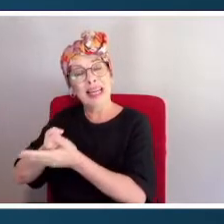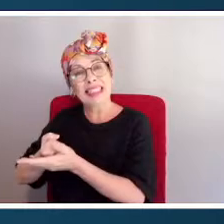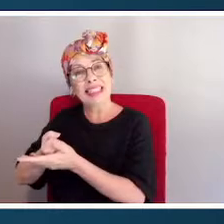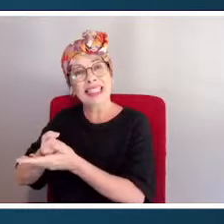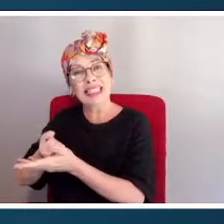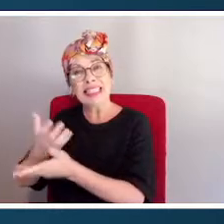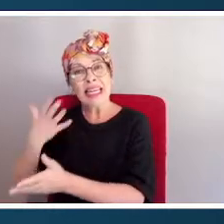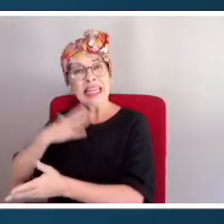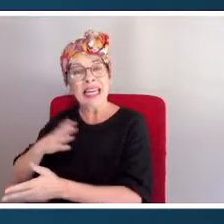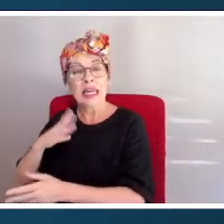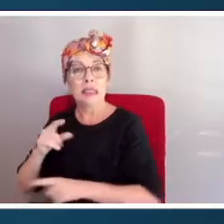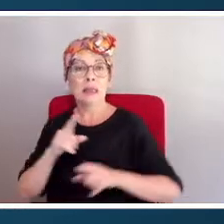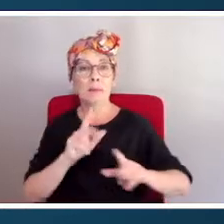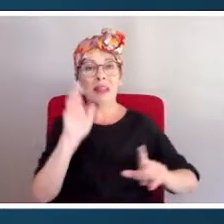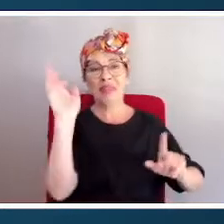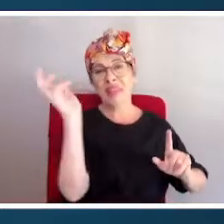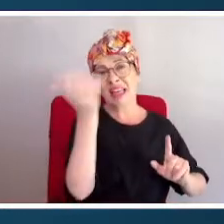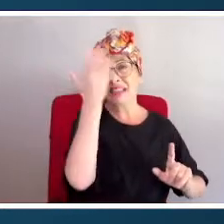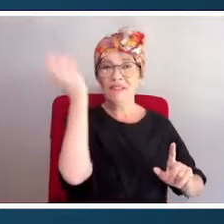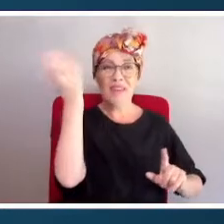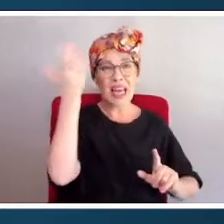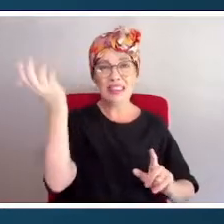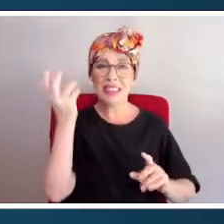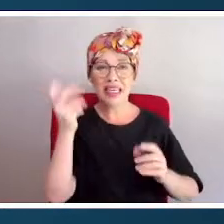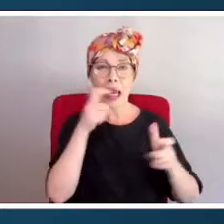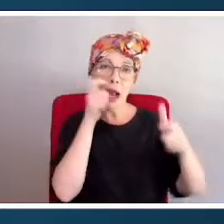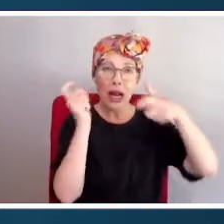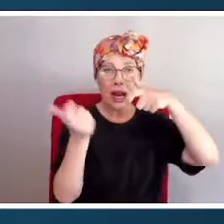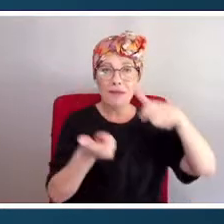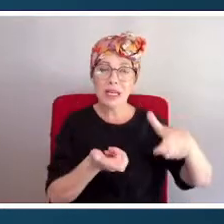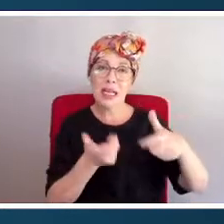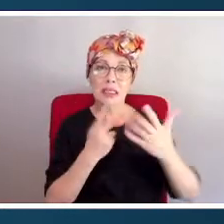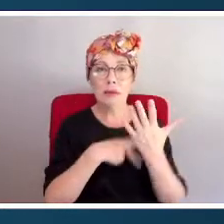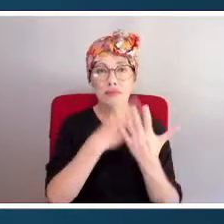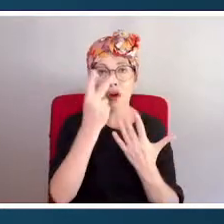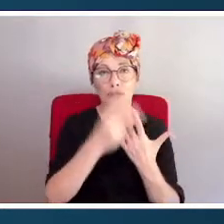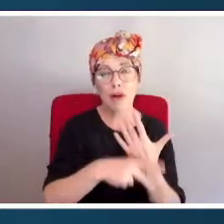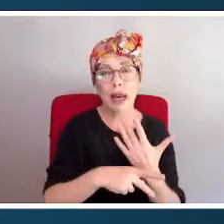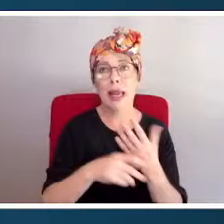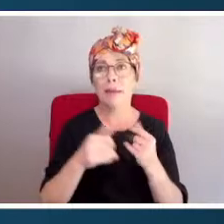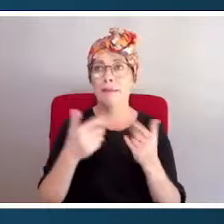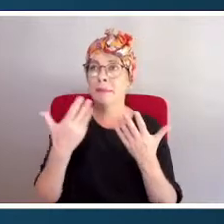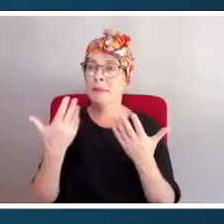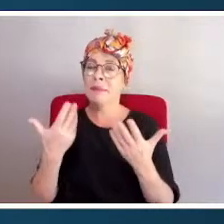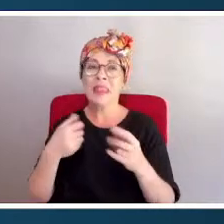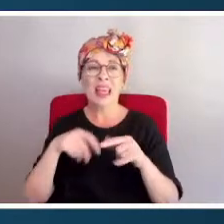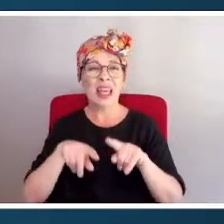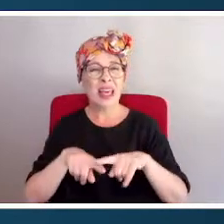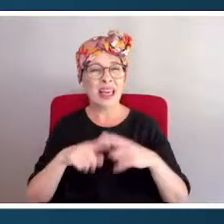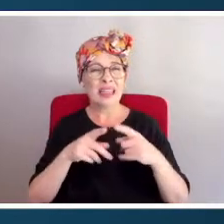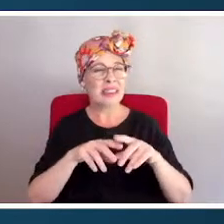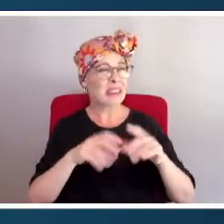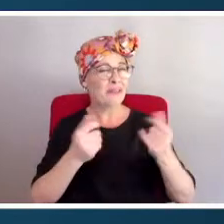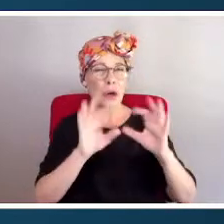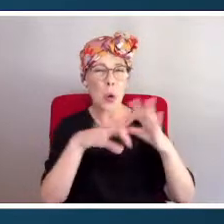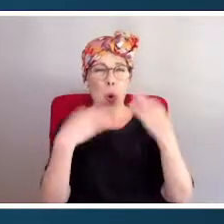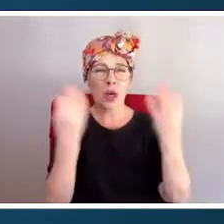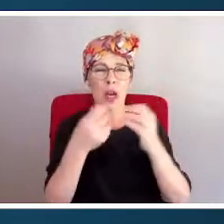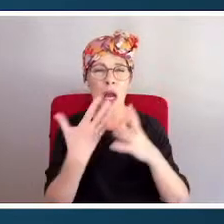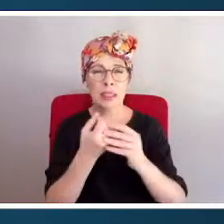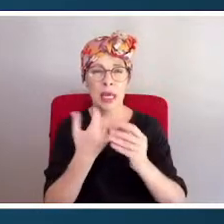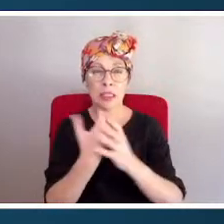programs housed in SPCs, SPC, Forum, wherever else, and other organizations where you